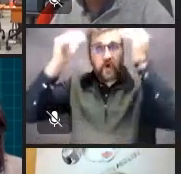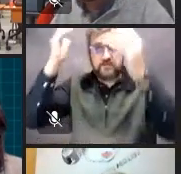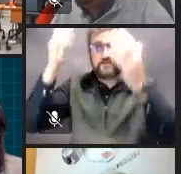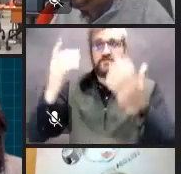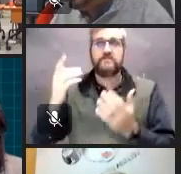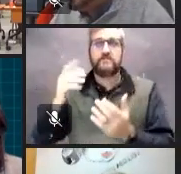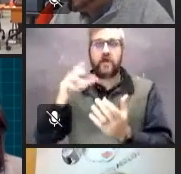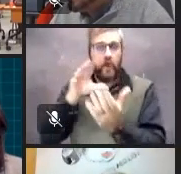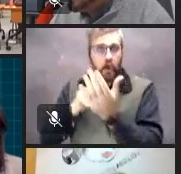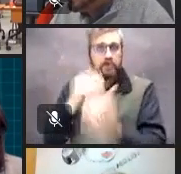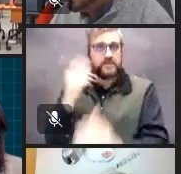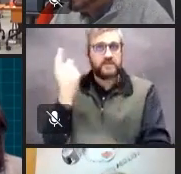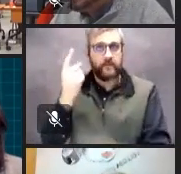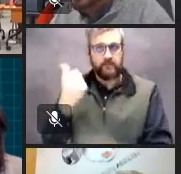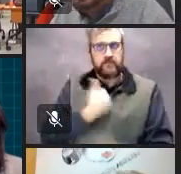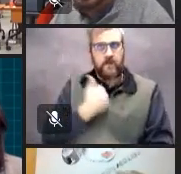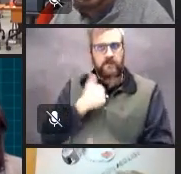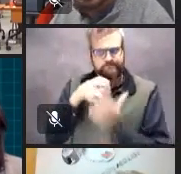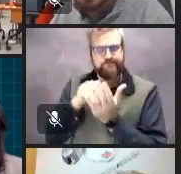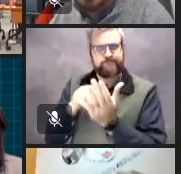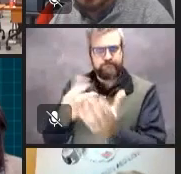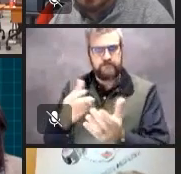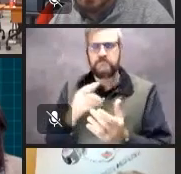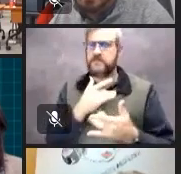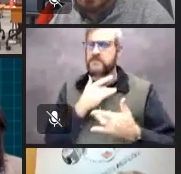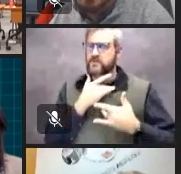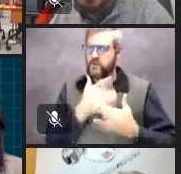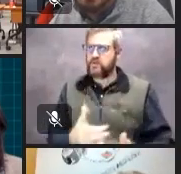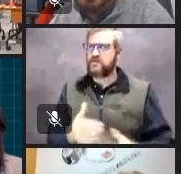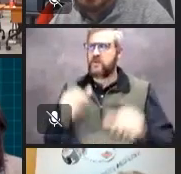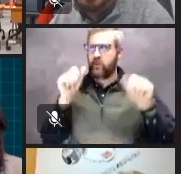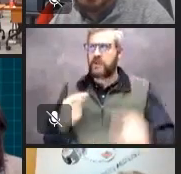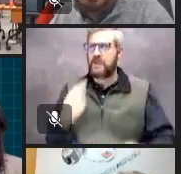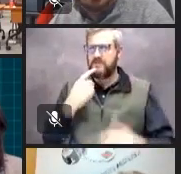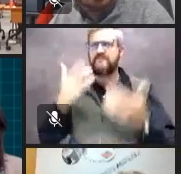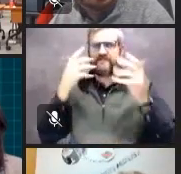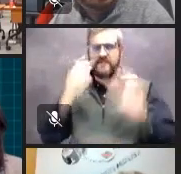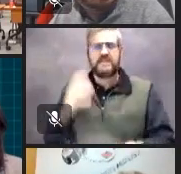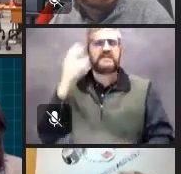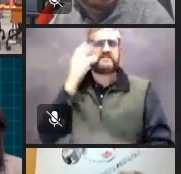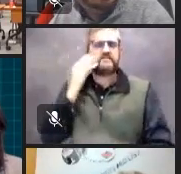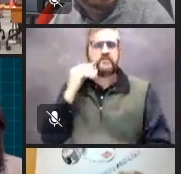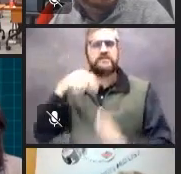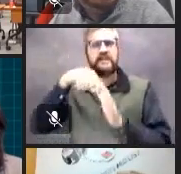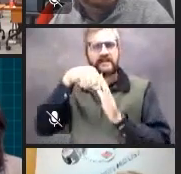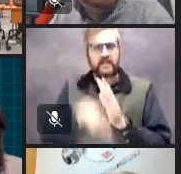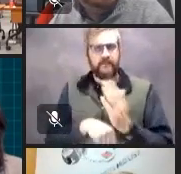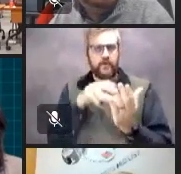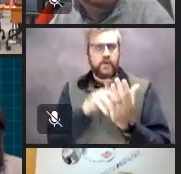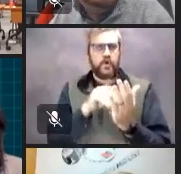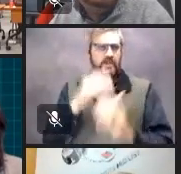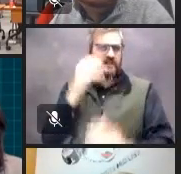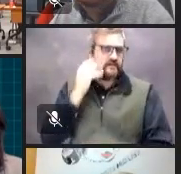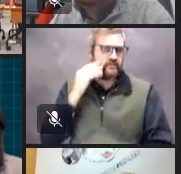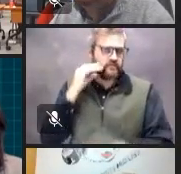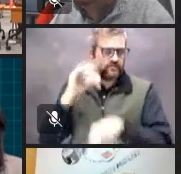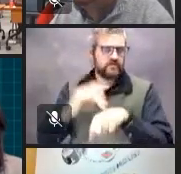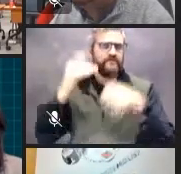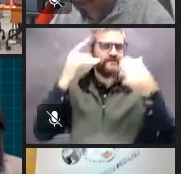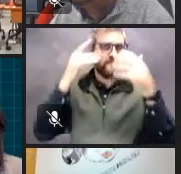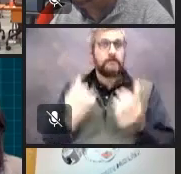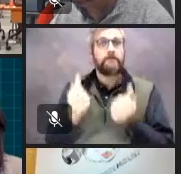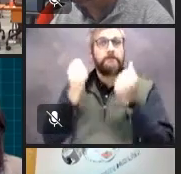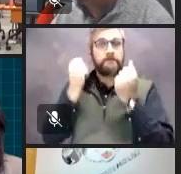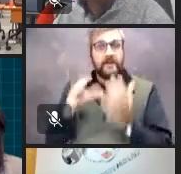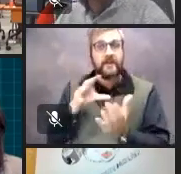learning something on our own. But we can say we've had deeper learning experiences. We've had lots of learning experiences that were